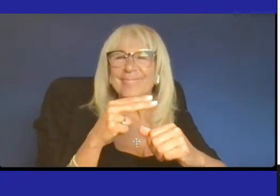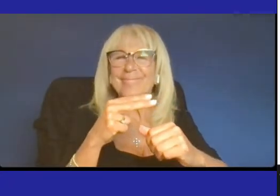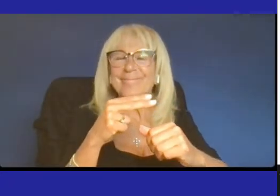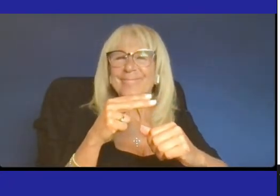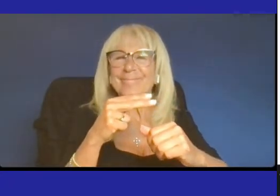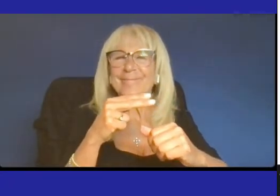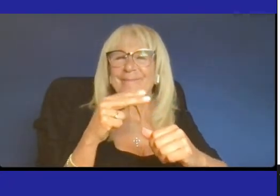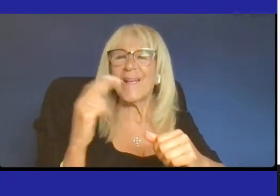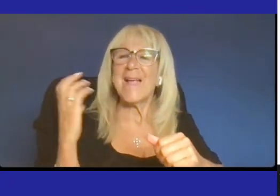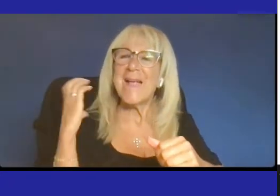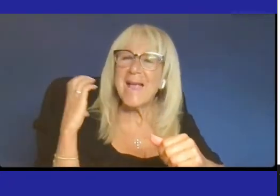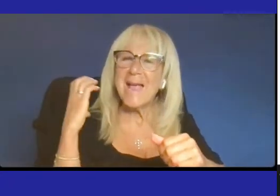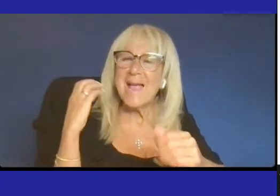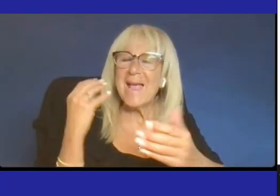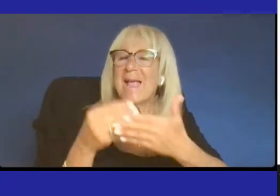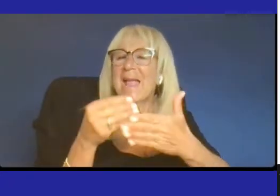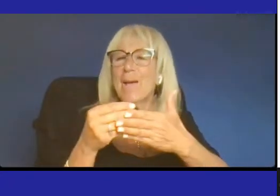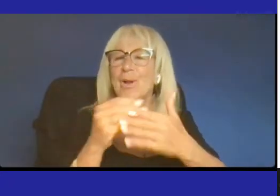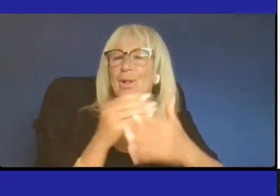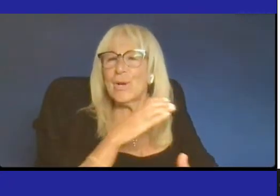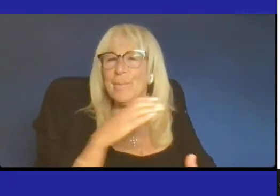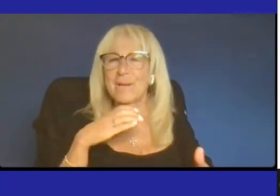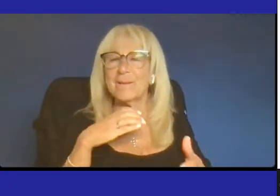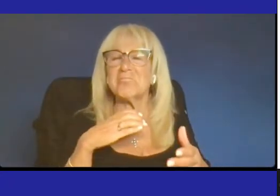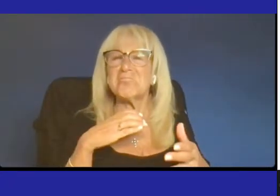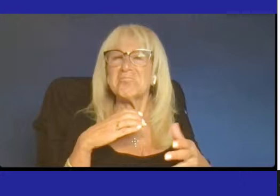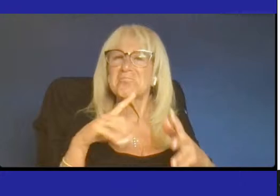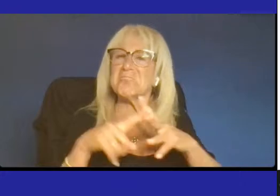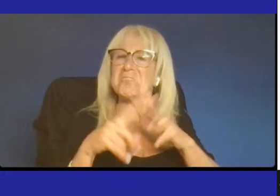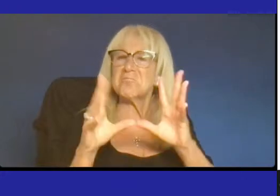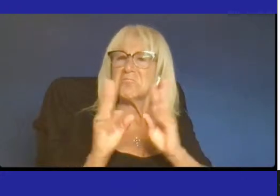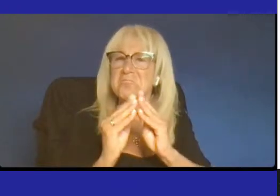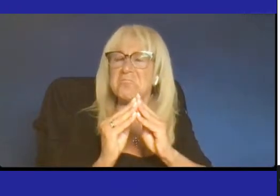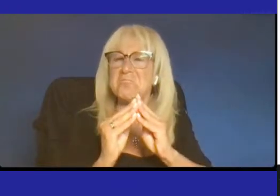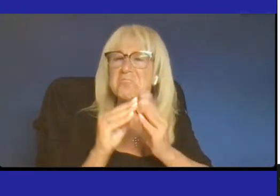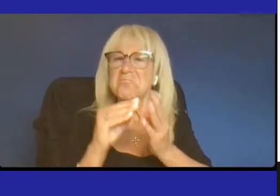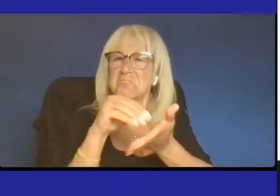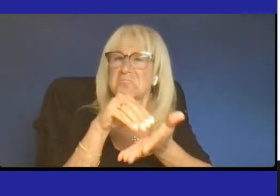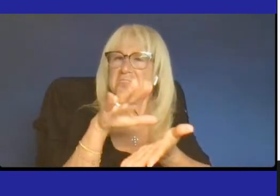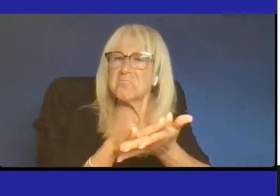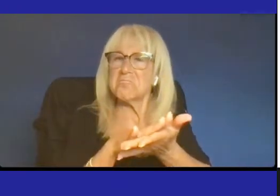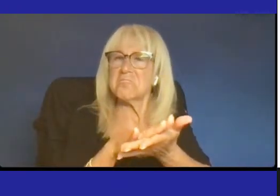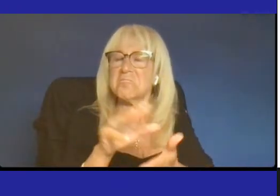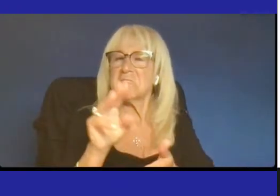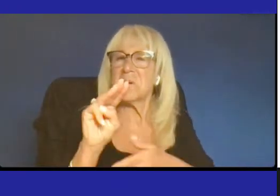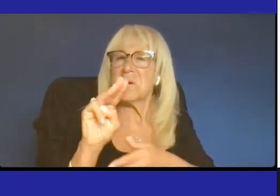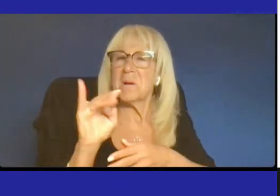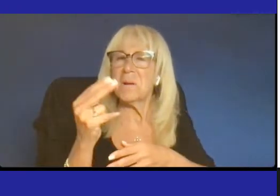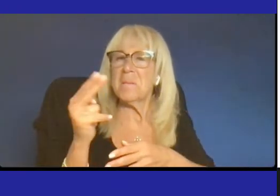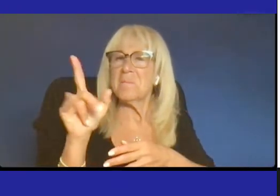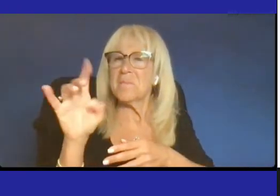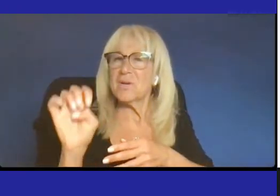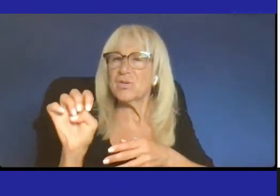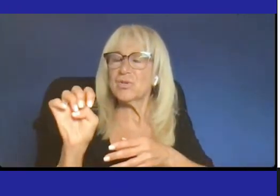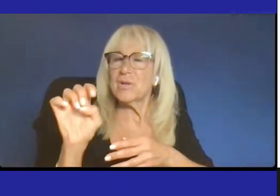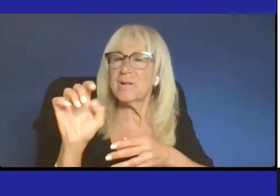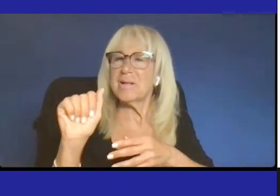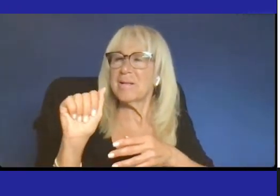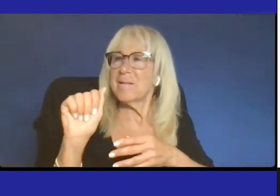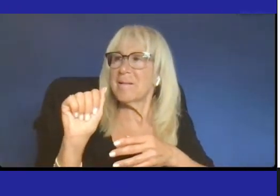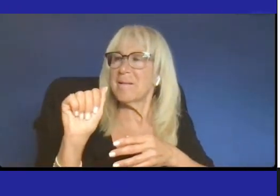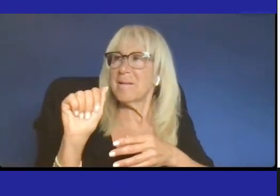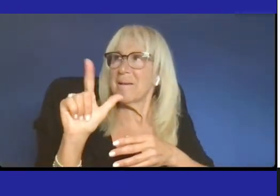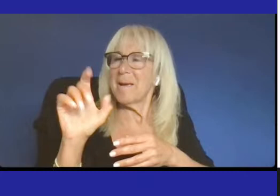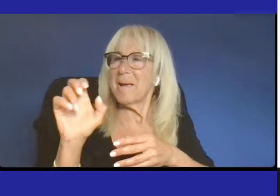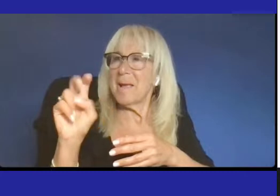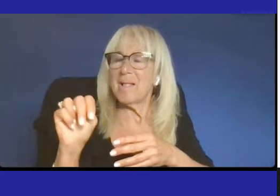today's meeting is officially called to order. Please note for the record that Dr. Michelle Allen is representing Dr. Katz in a voting capacity. So I would